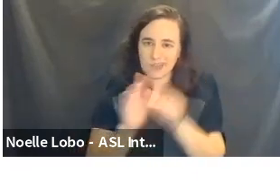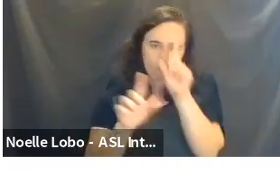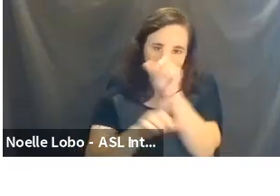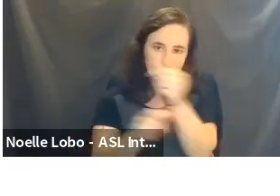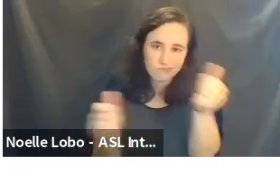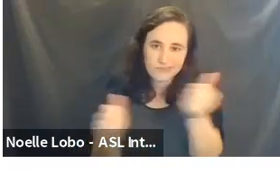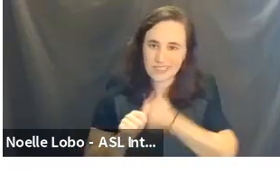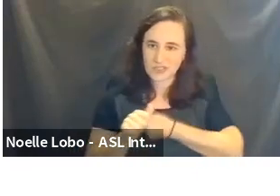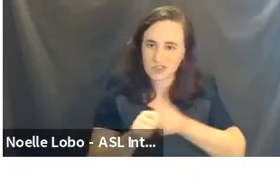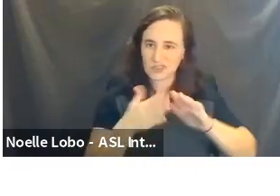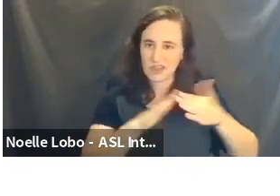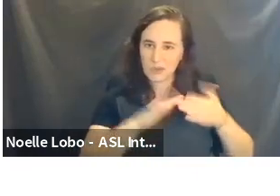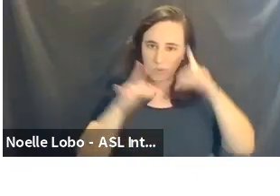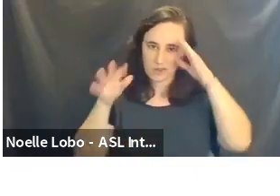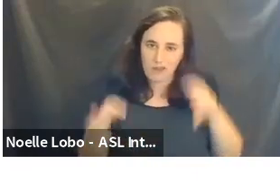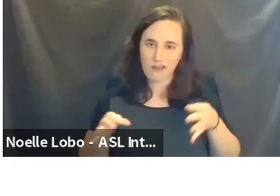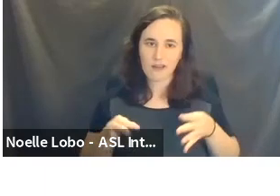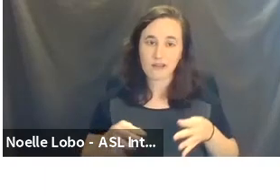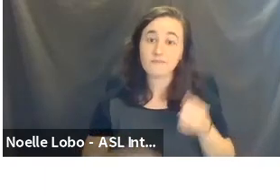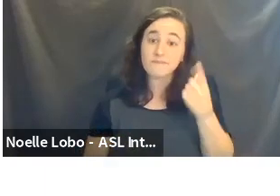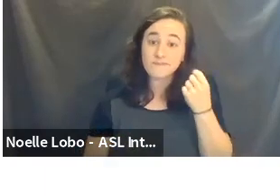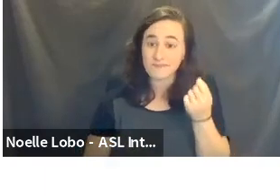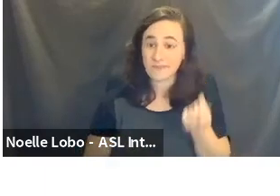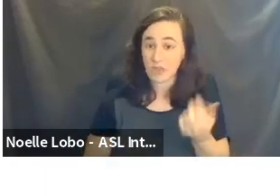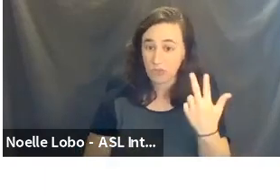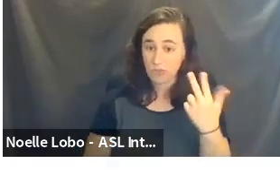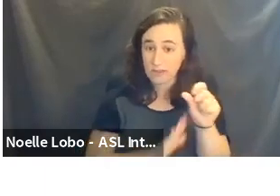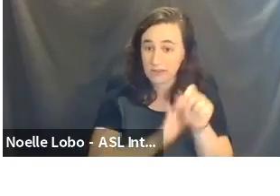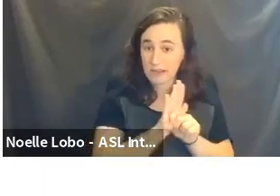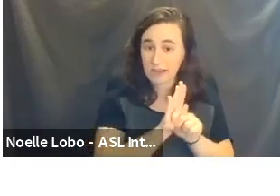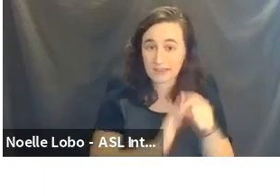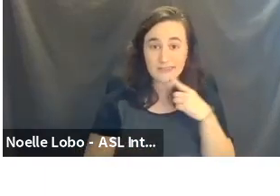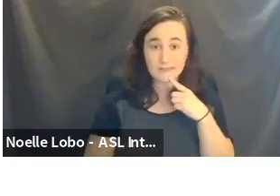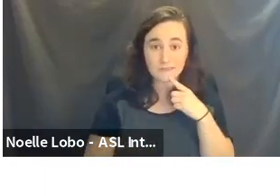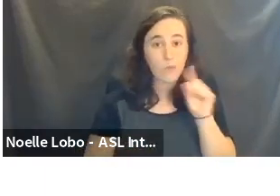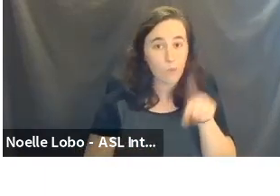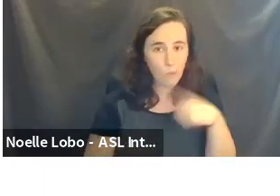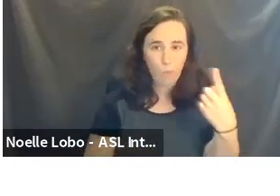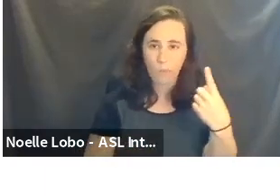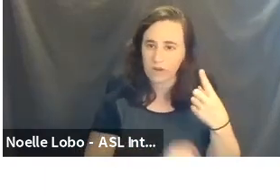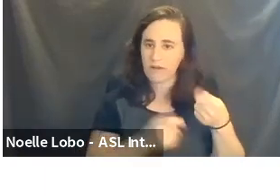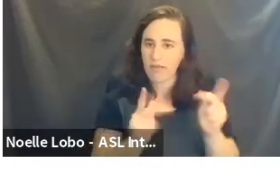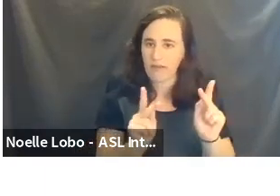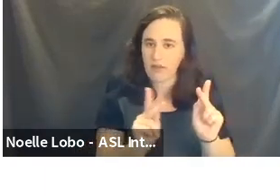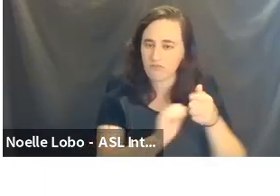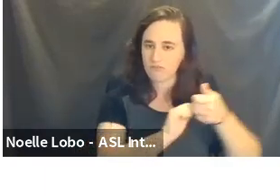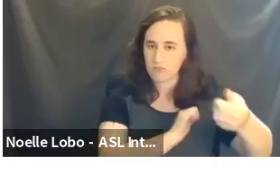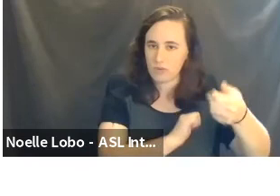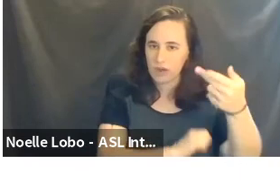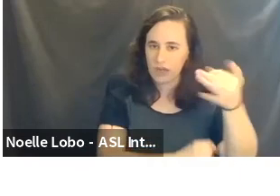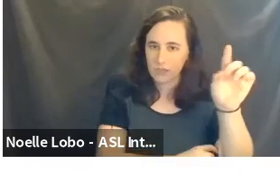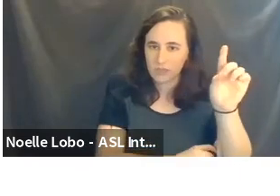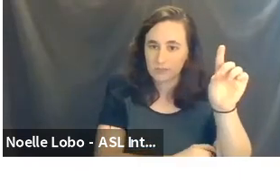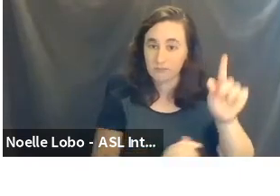decide. But three states are saying only hybrid or remote. They're actually not mandating